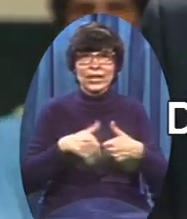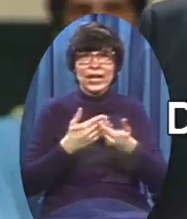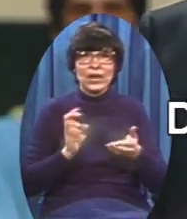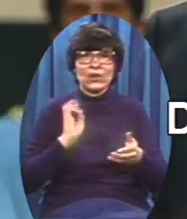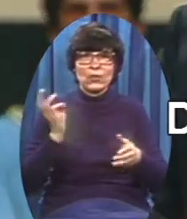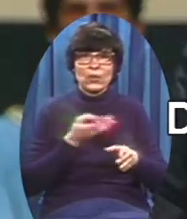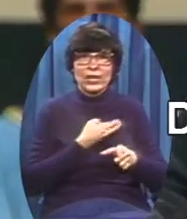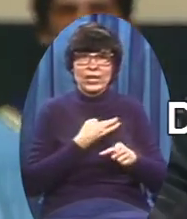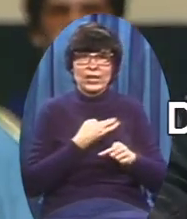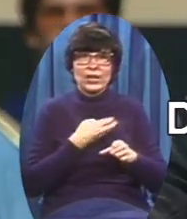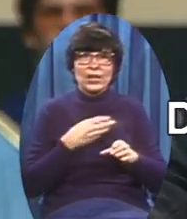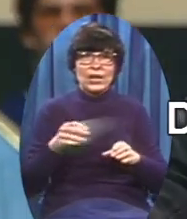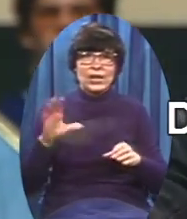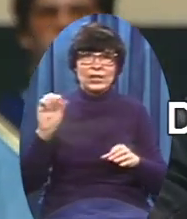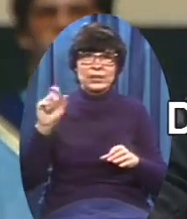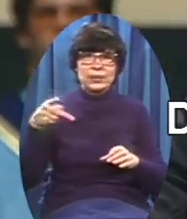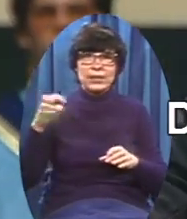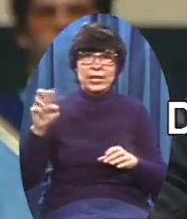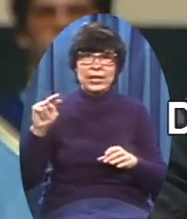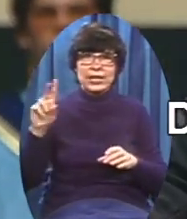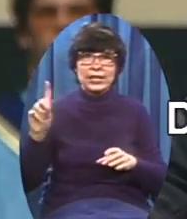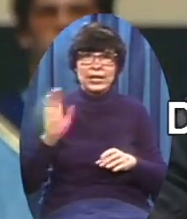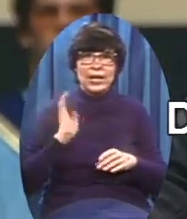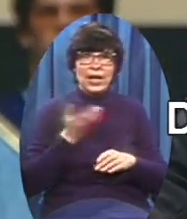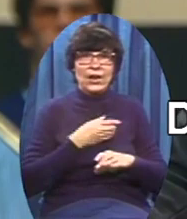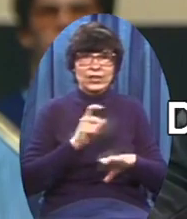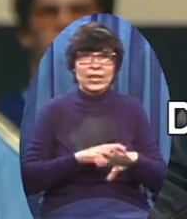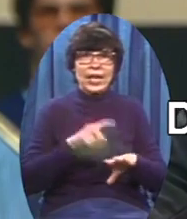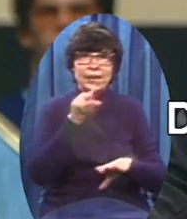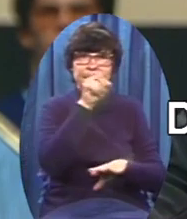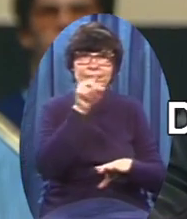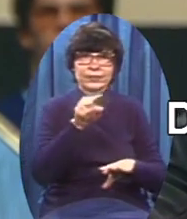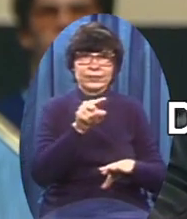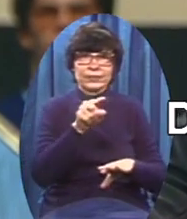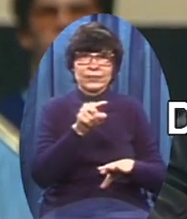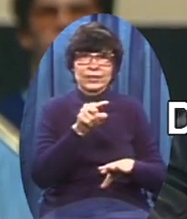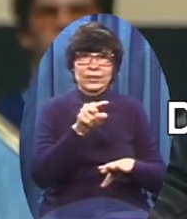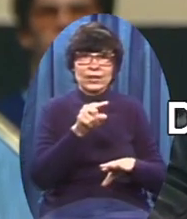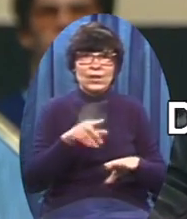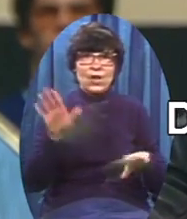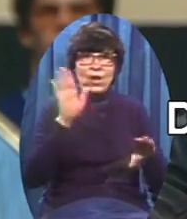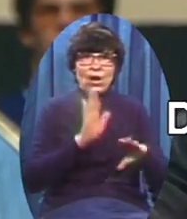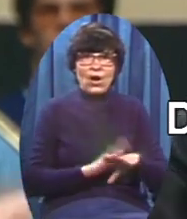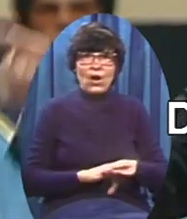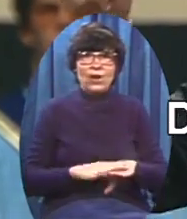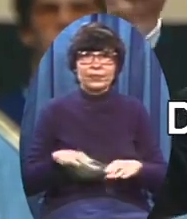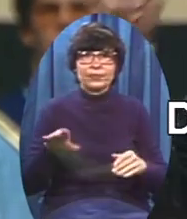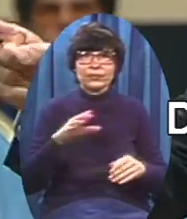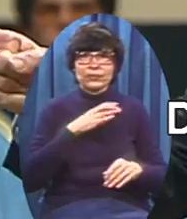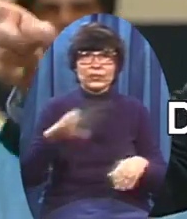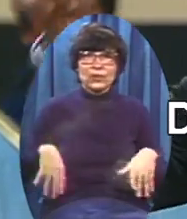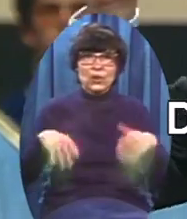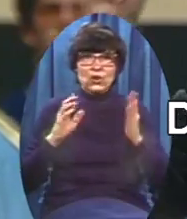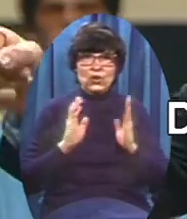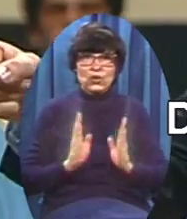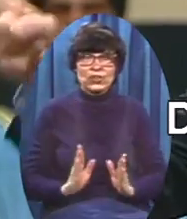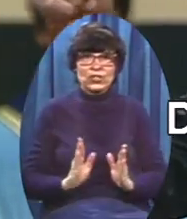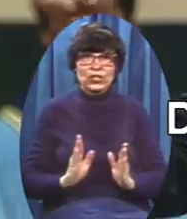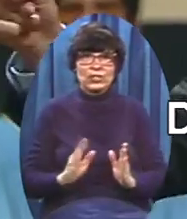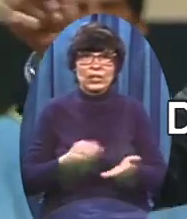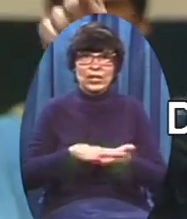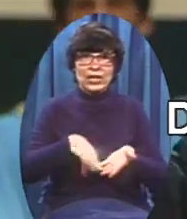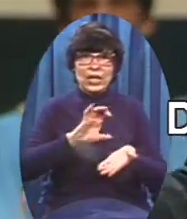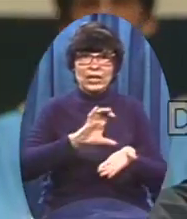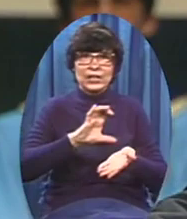You know, I believe that one of the greatest efforts on the part of the devil on a Christian campus, is to steal the time